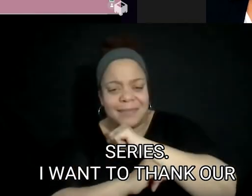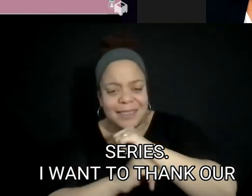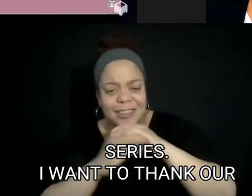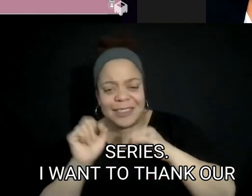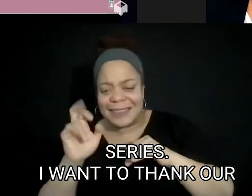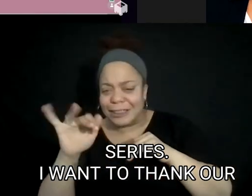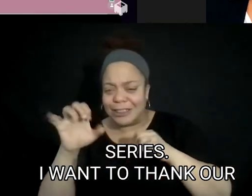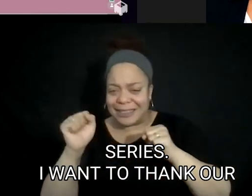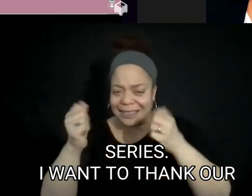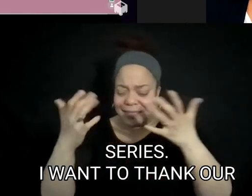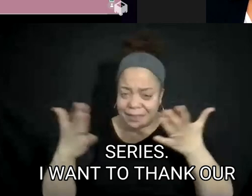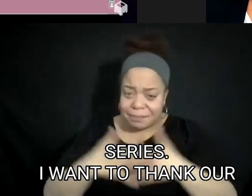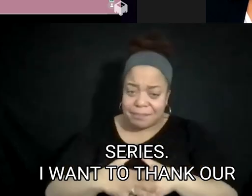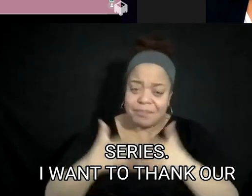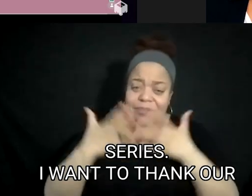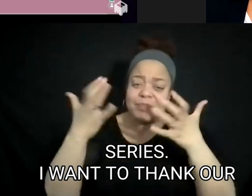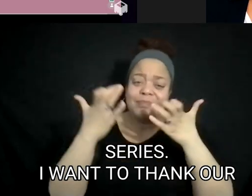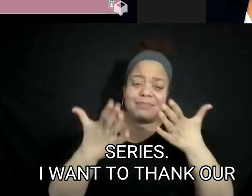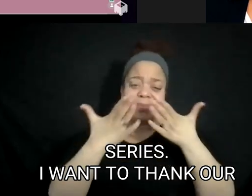everyone.